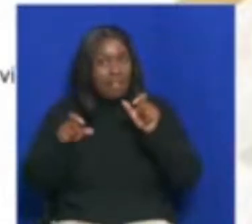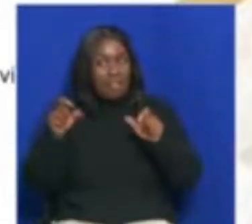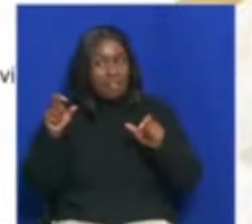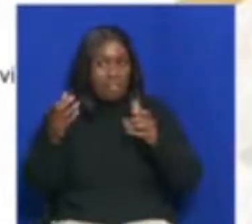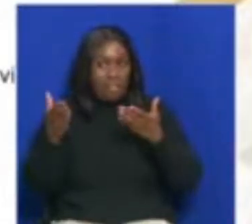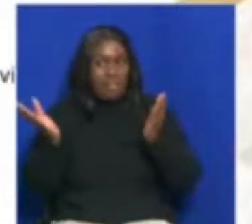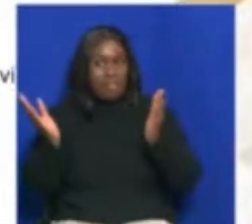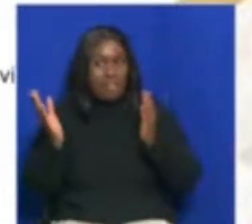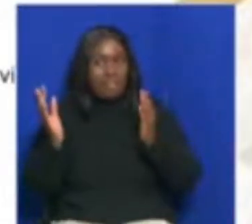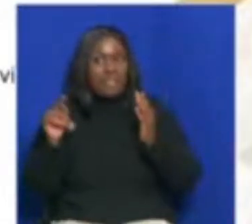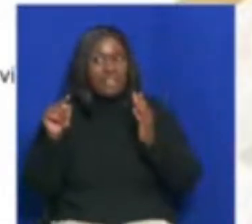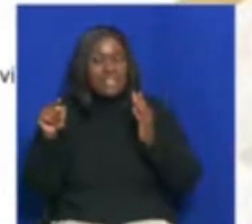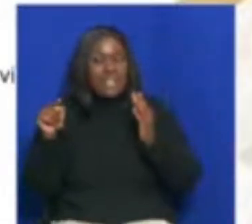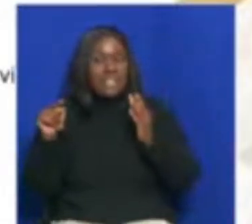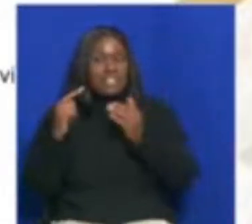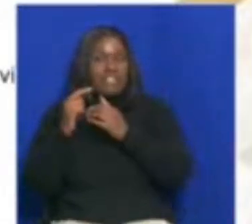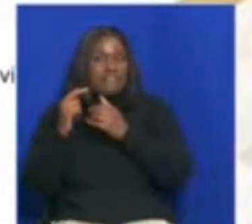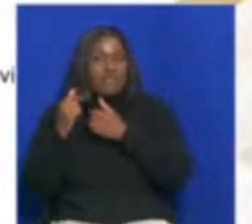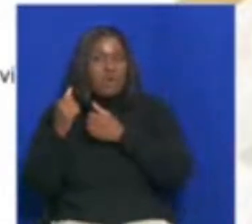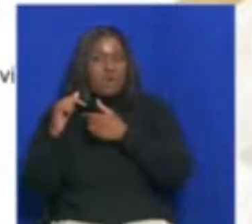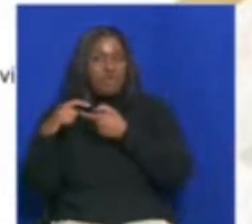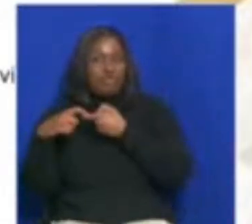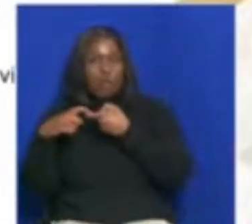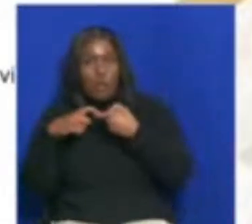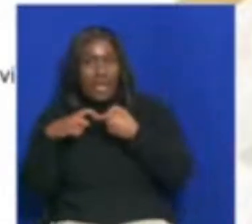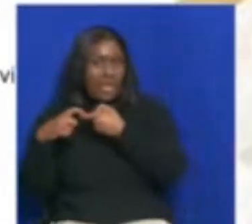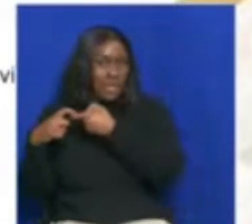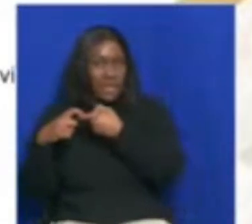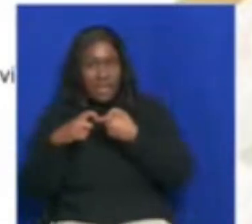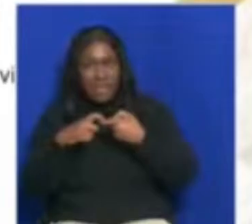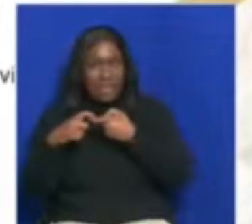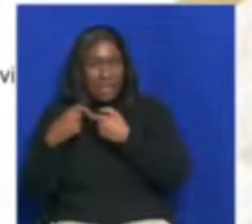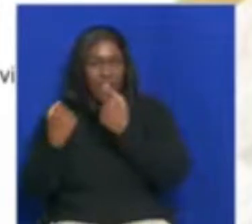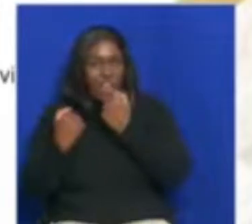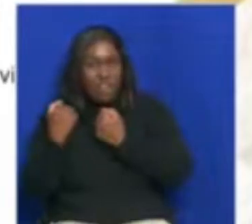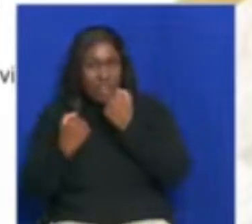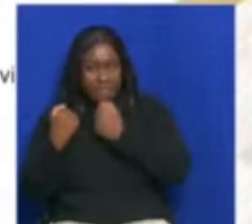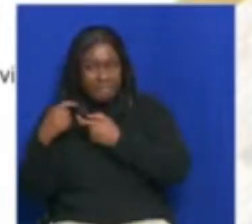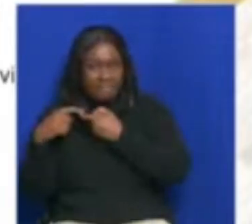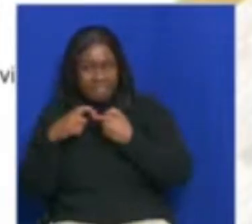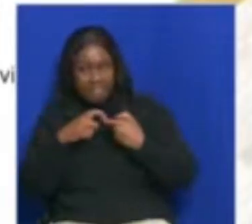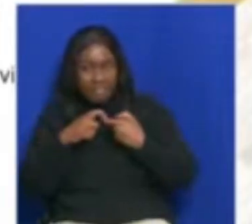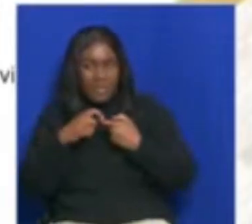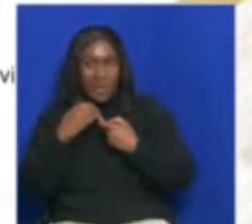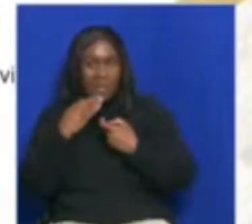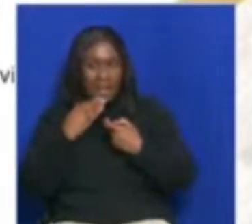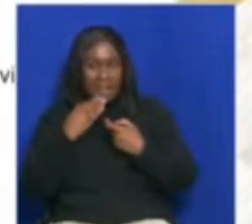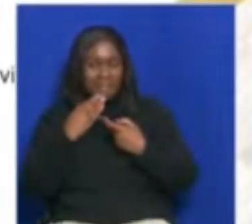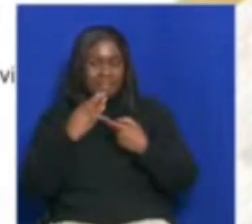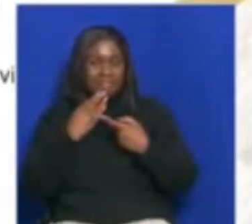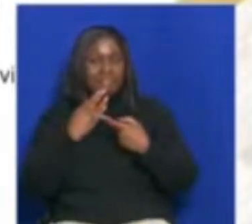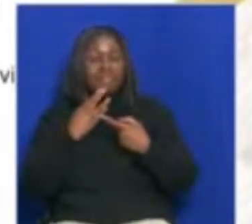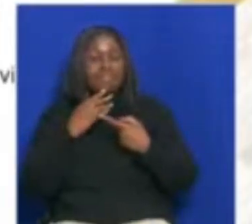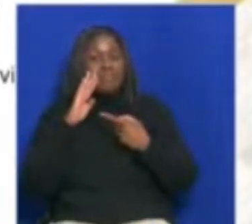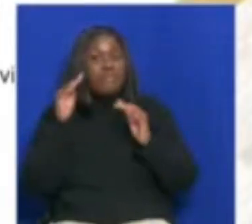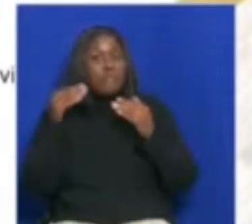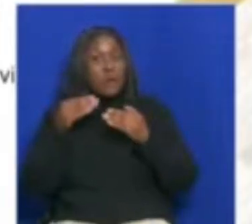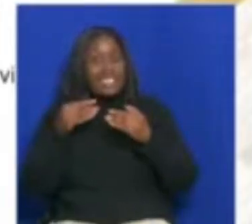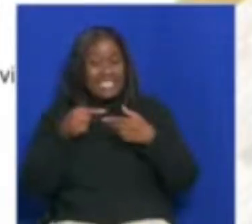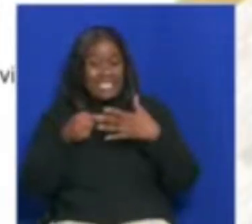Durban and the areas of operation include the following, but they're not limited to these. I